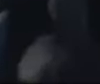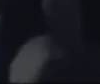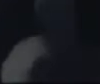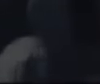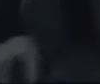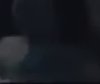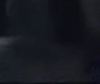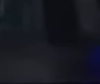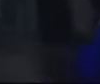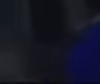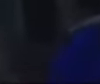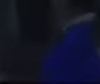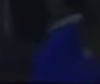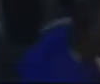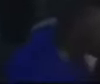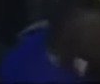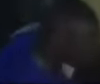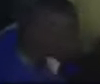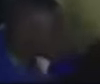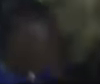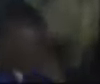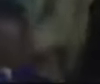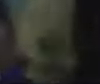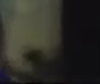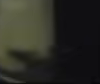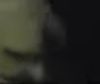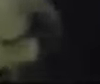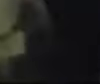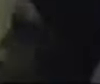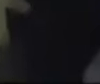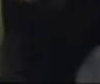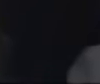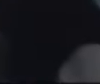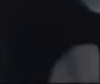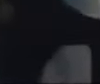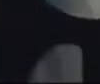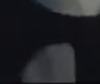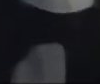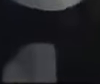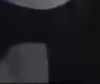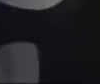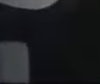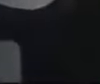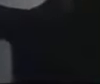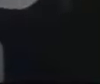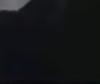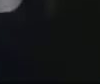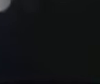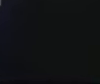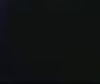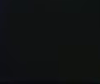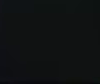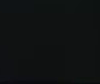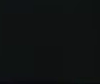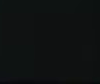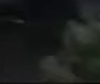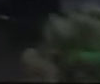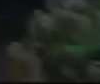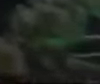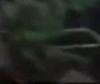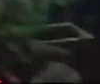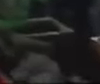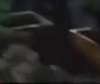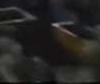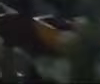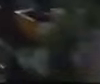stronghold shall be broken. You wear the victor's crown. You overcome, you overcome.